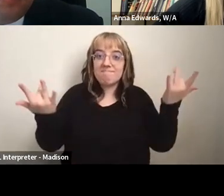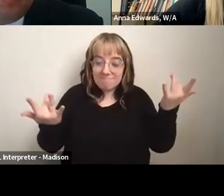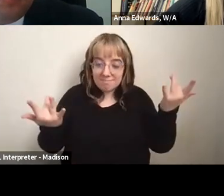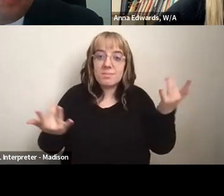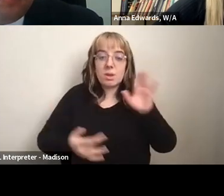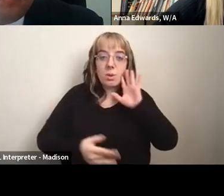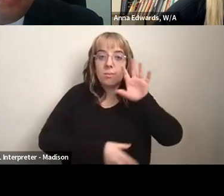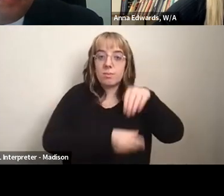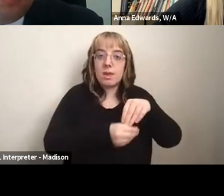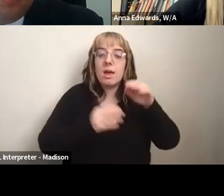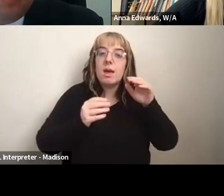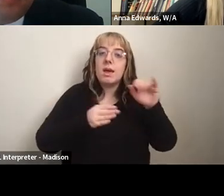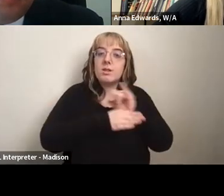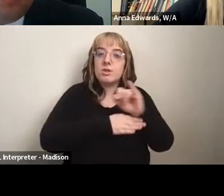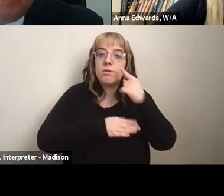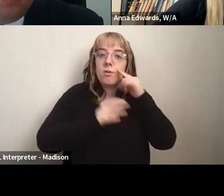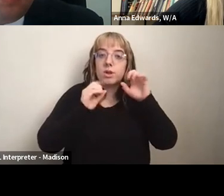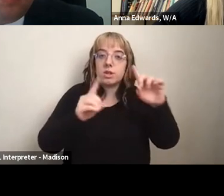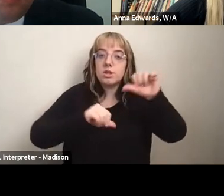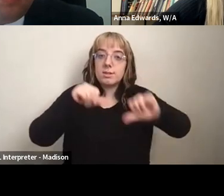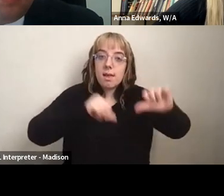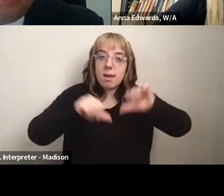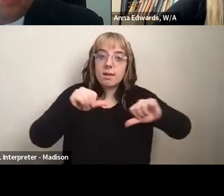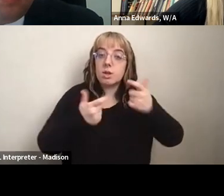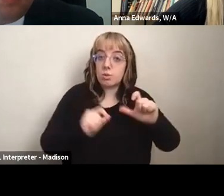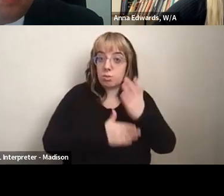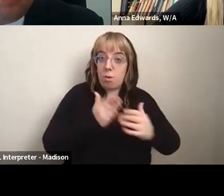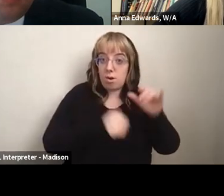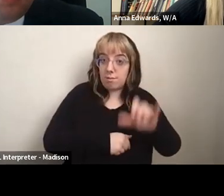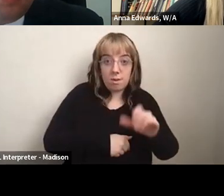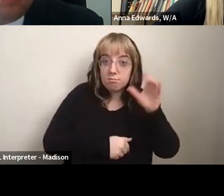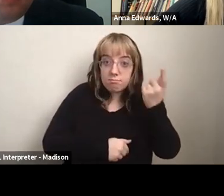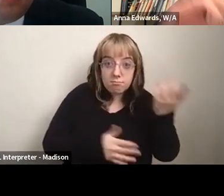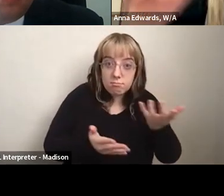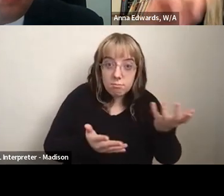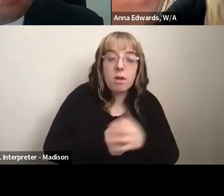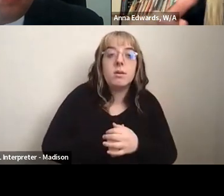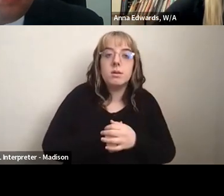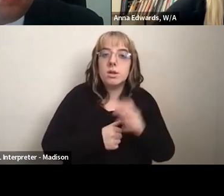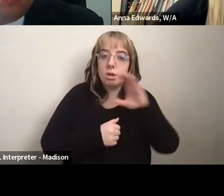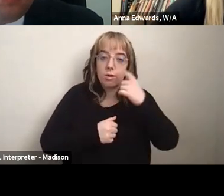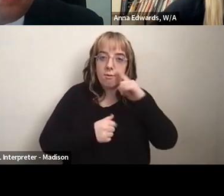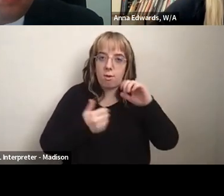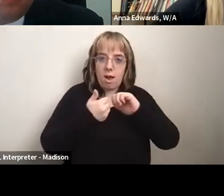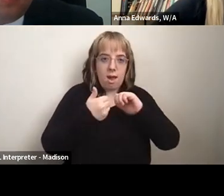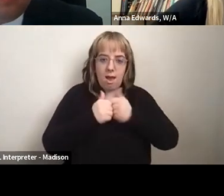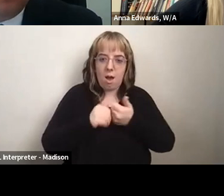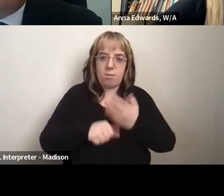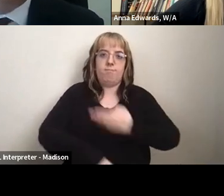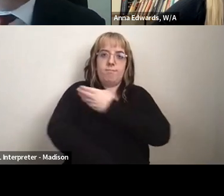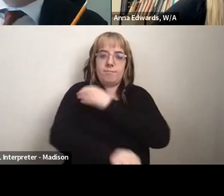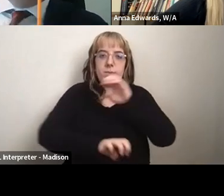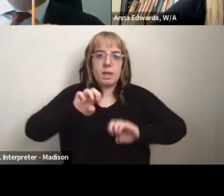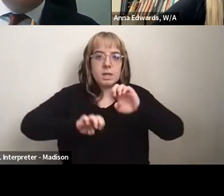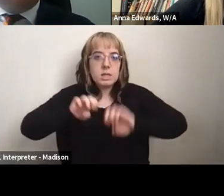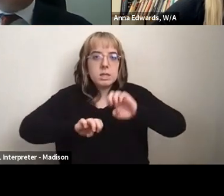Education Sciences. And a big part of that will be looking for how to better evaluate the efficacy of